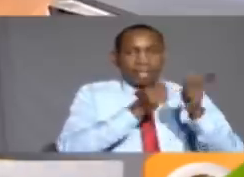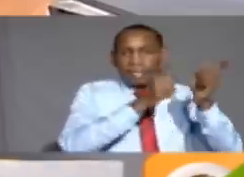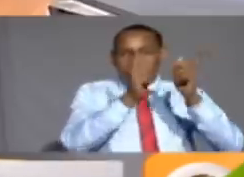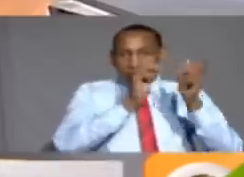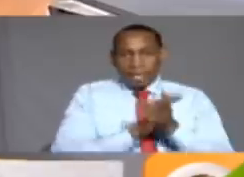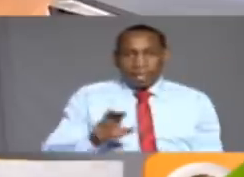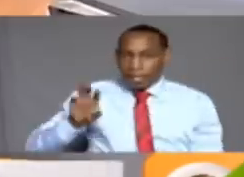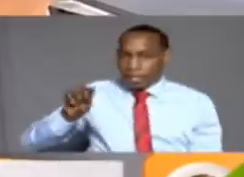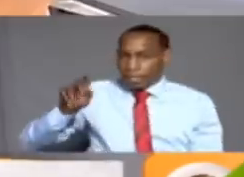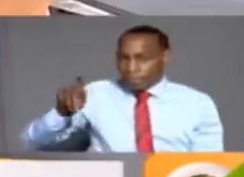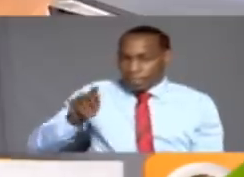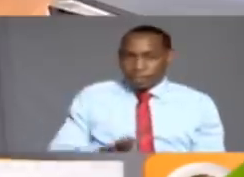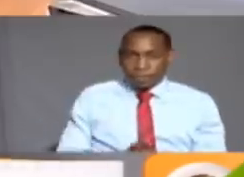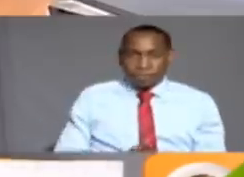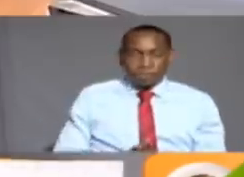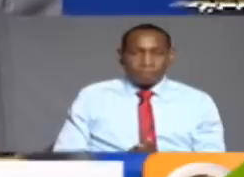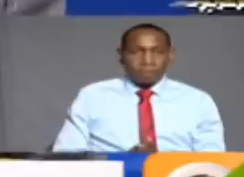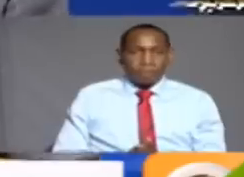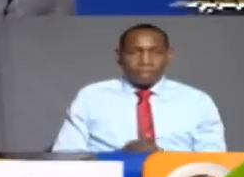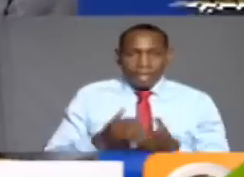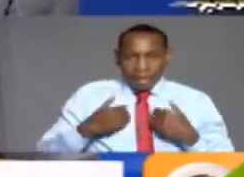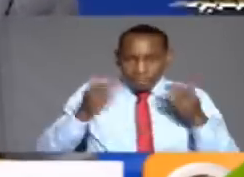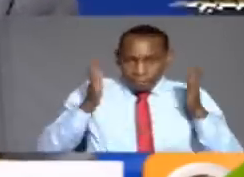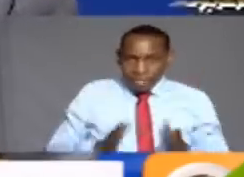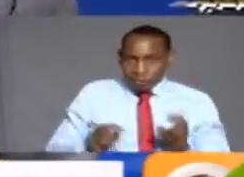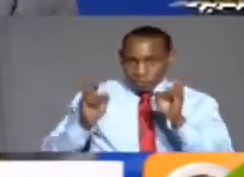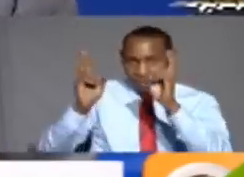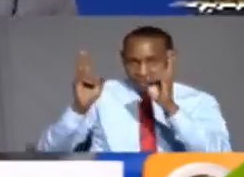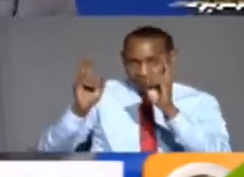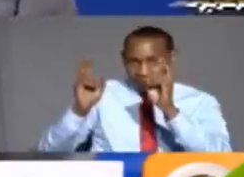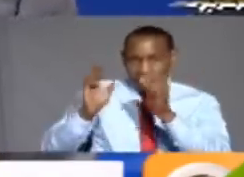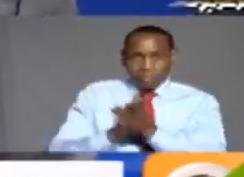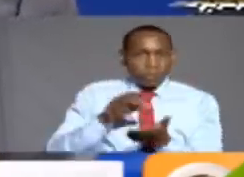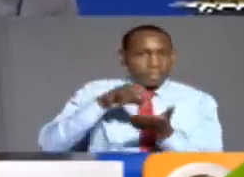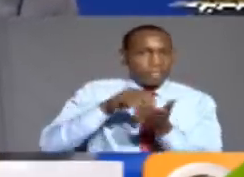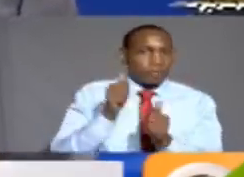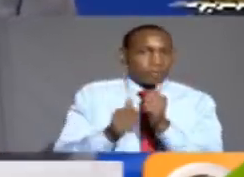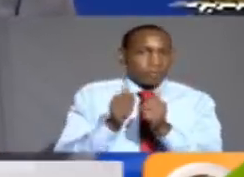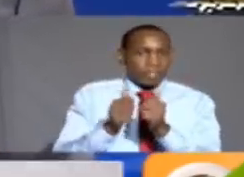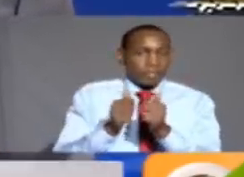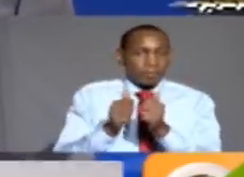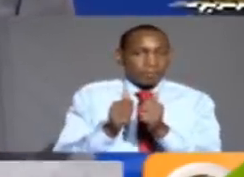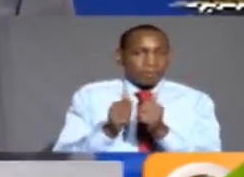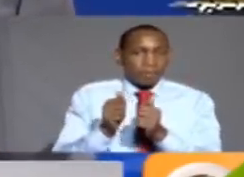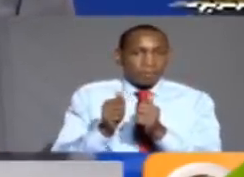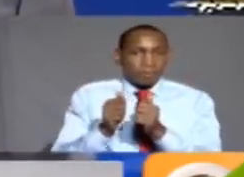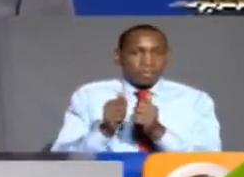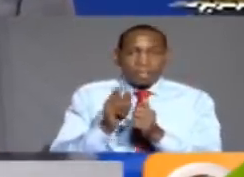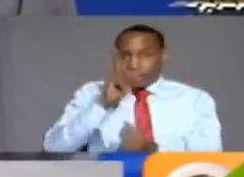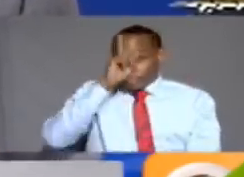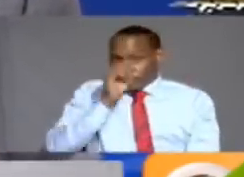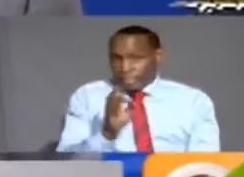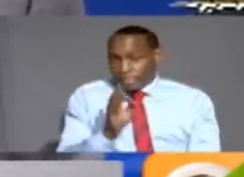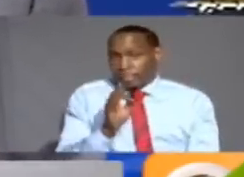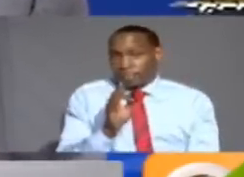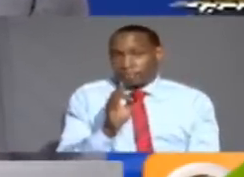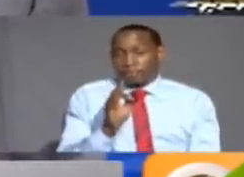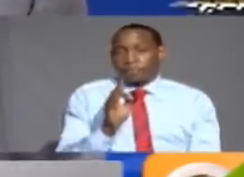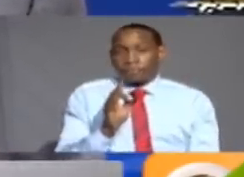supporting MPs, No. It's creating a personality cult in a situation which is very dire. Yeah?